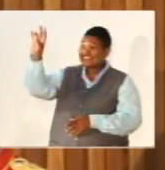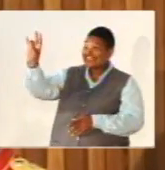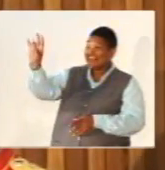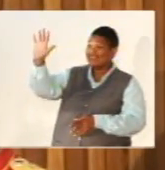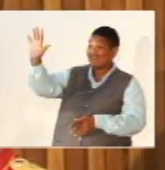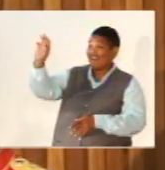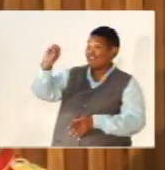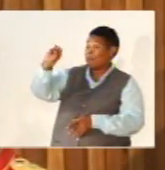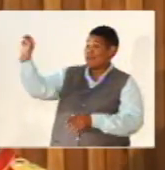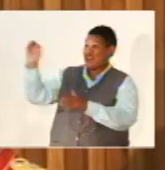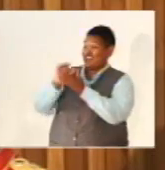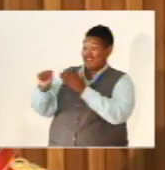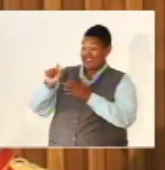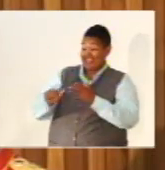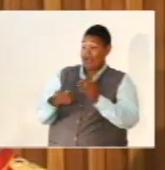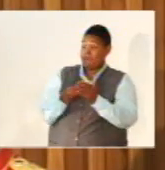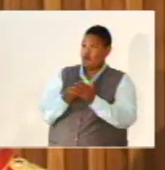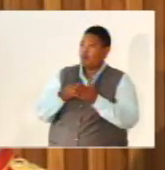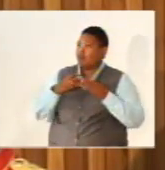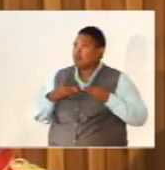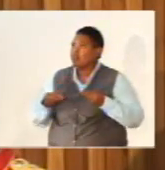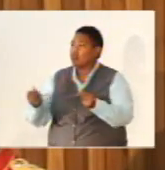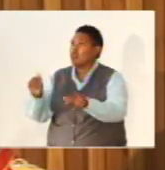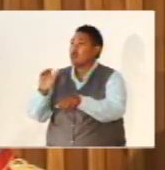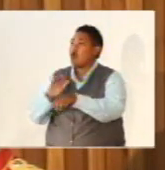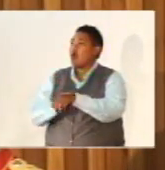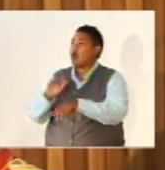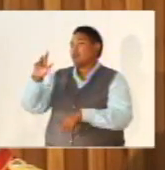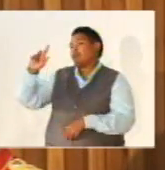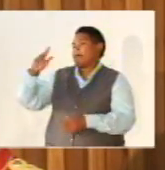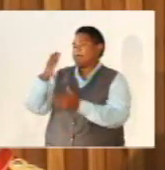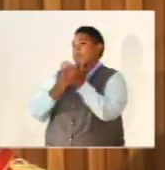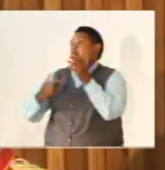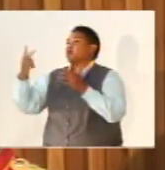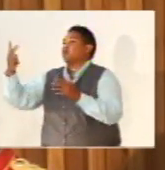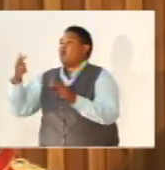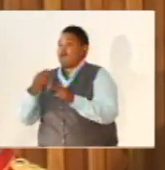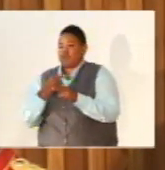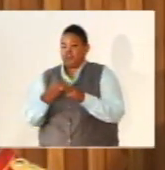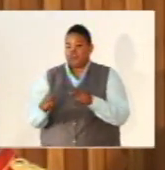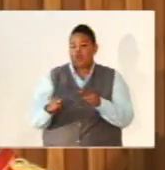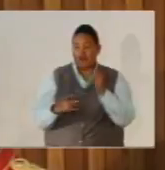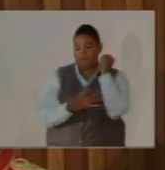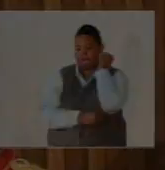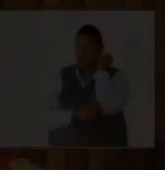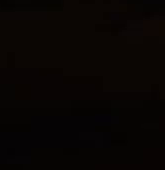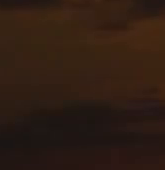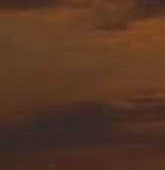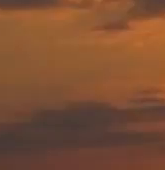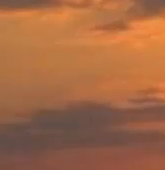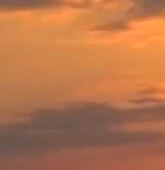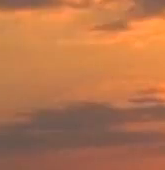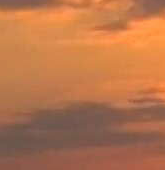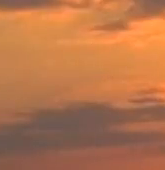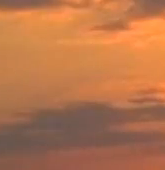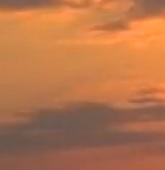$75 million of this amount will be spent on phase 2 of the short-term poverty intervention program.